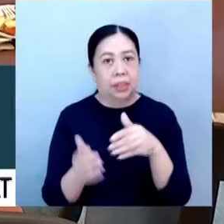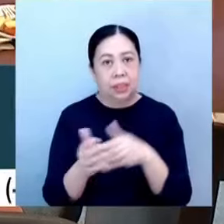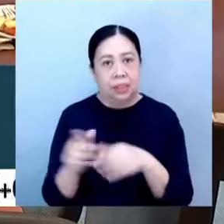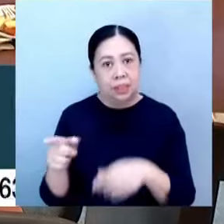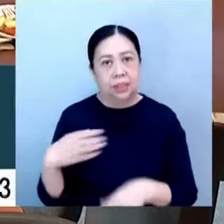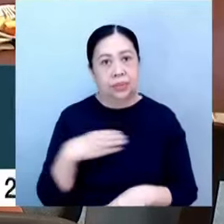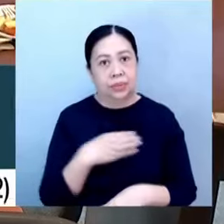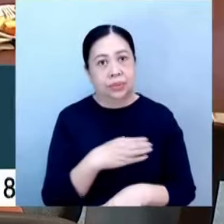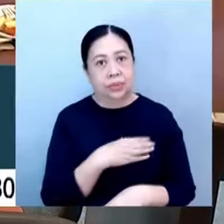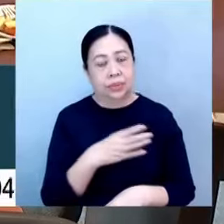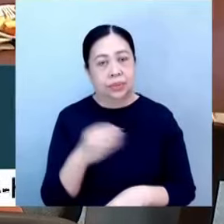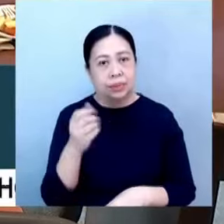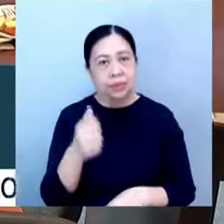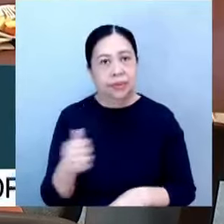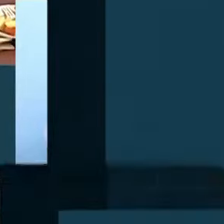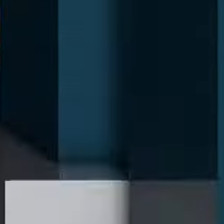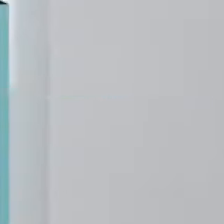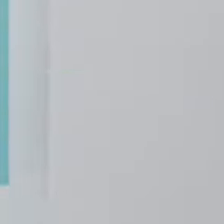and its leadership.